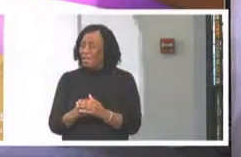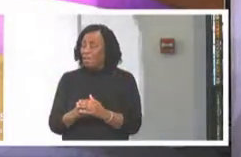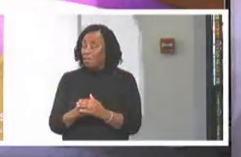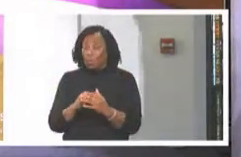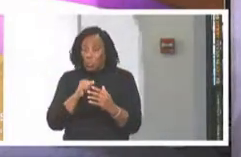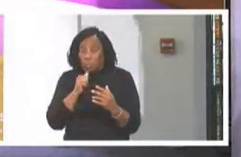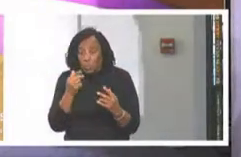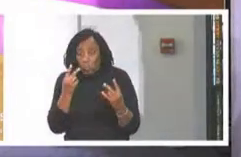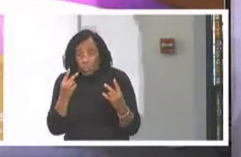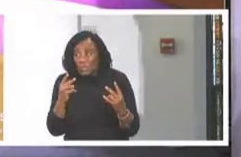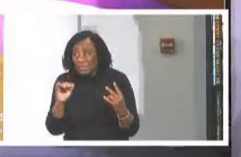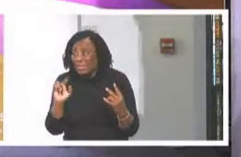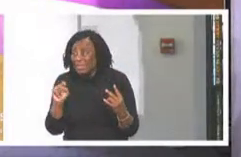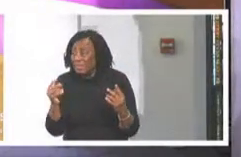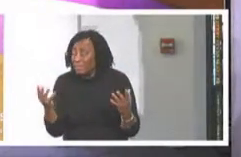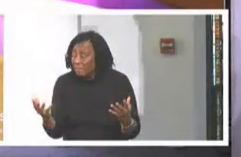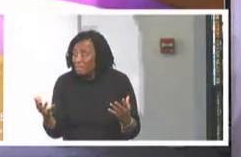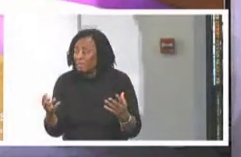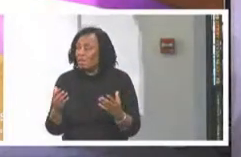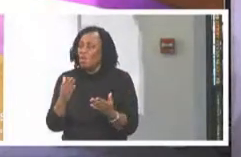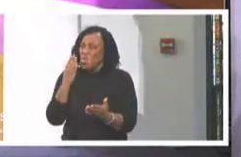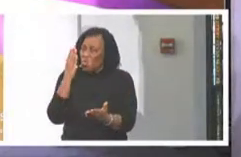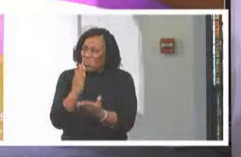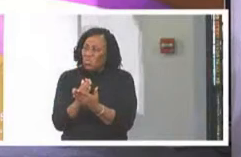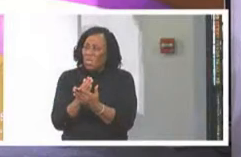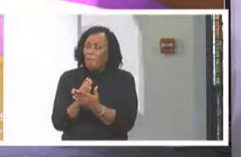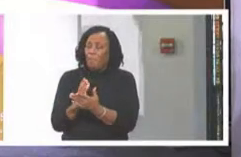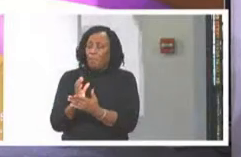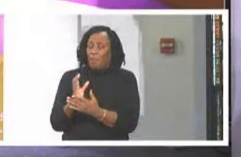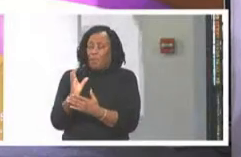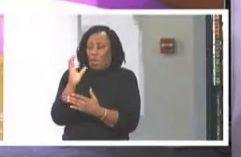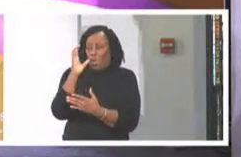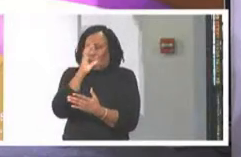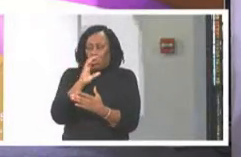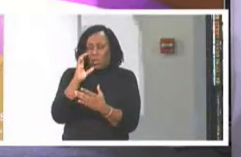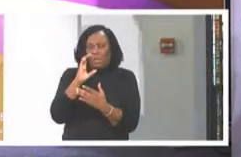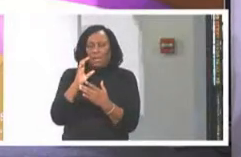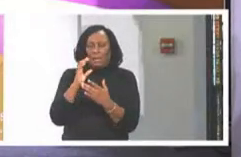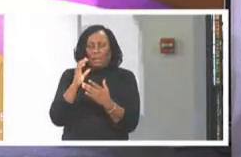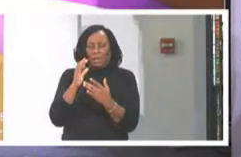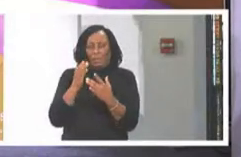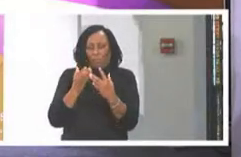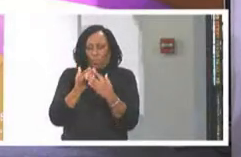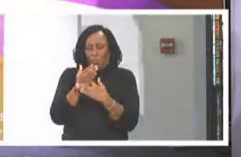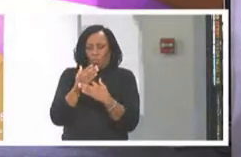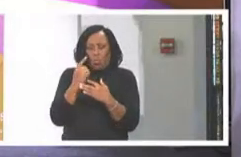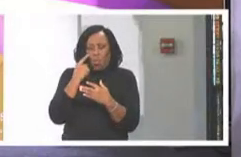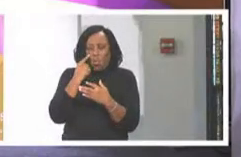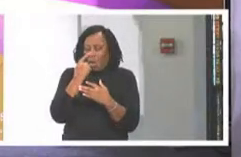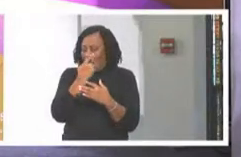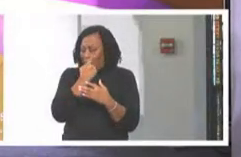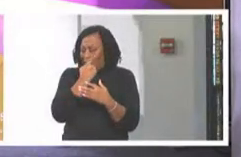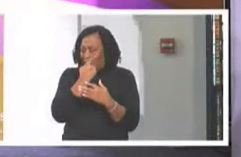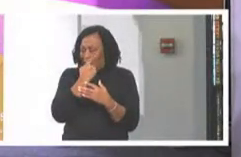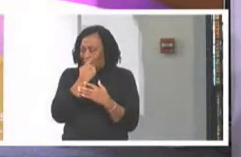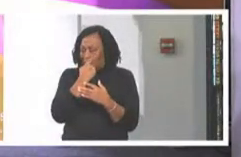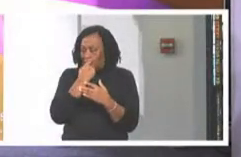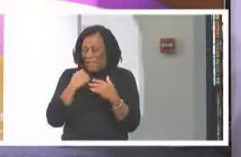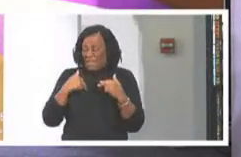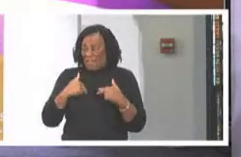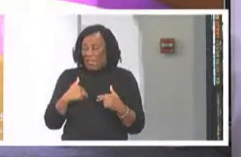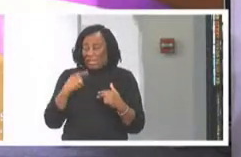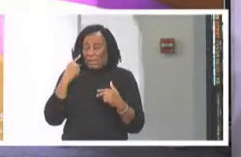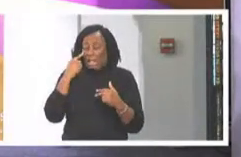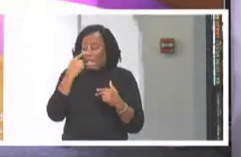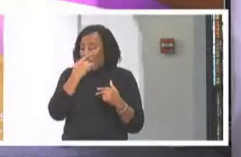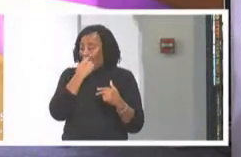it? Stop looking just through your physical eyes and look through your spiritual eyes at the blessings God